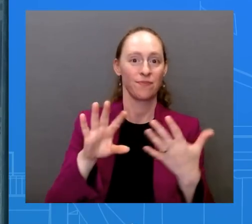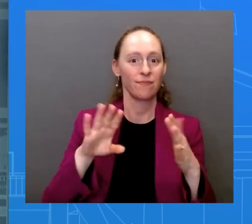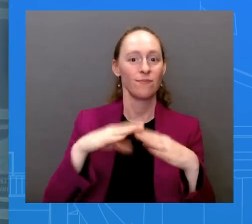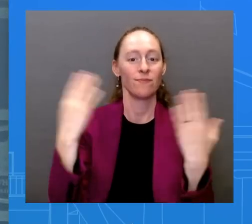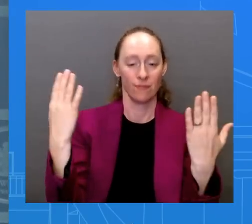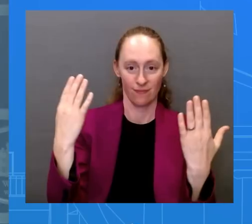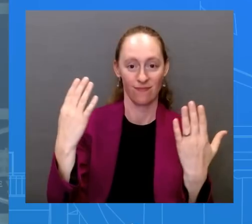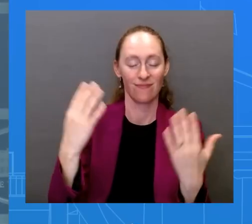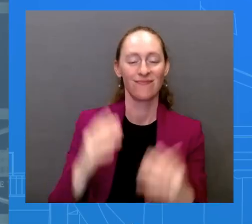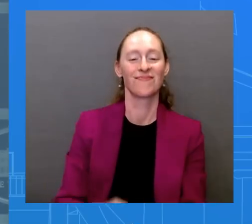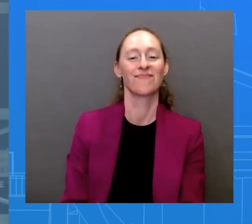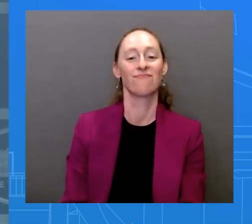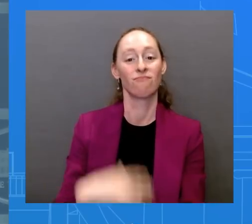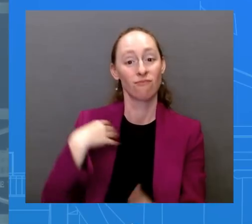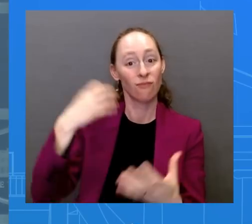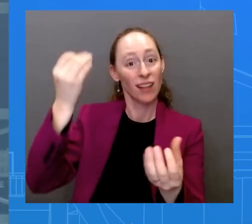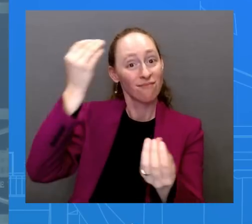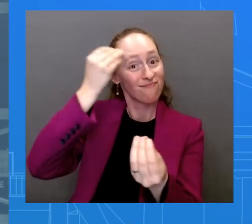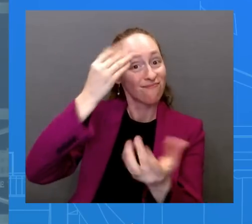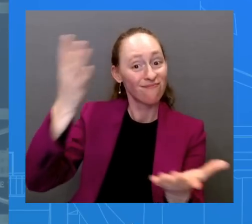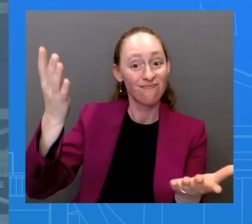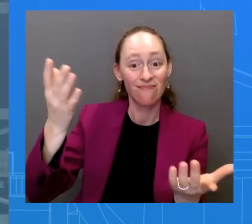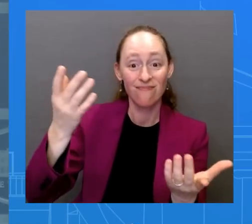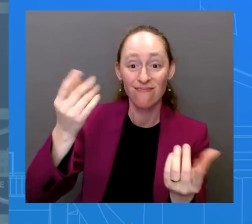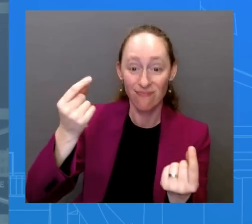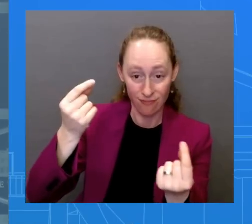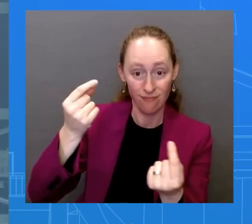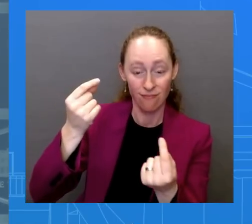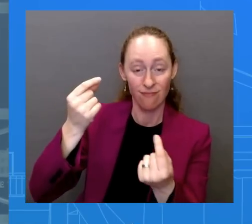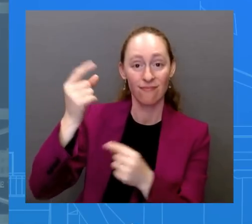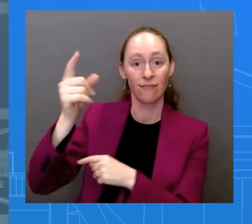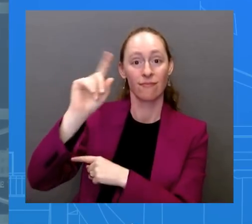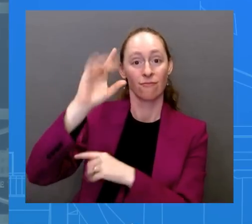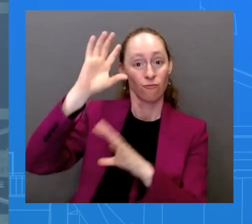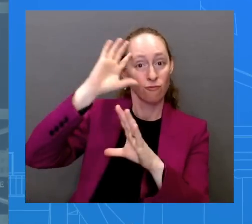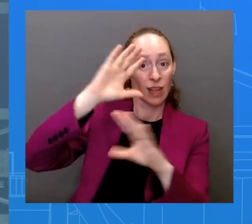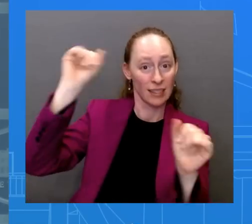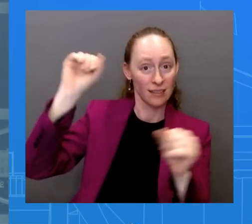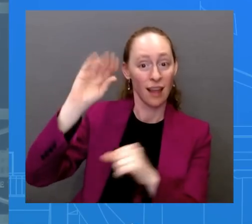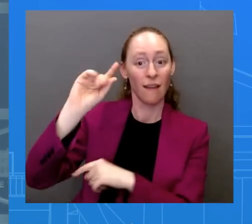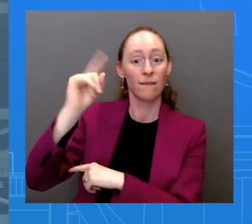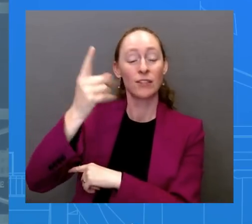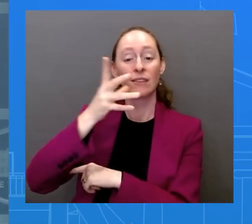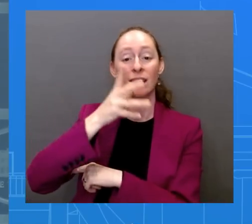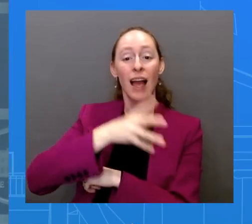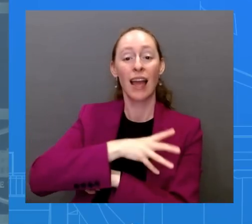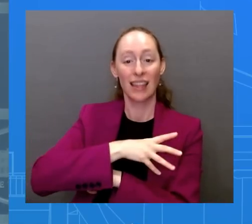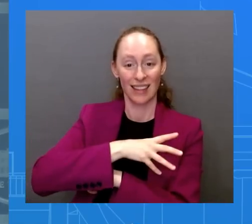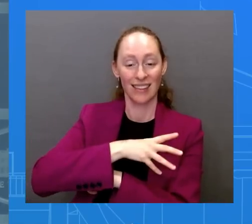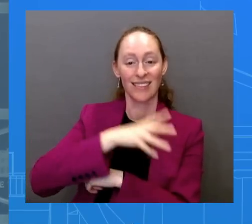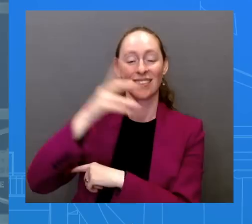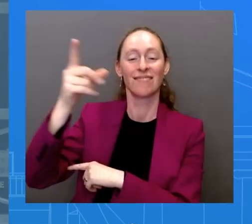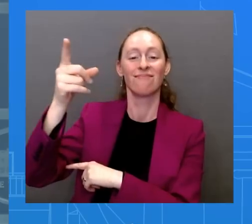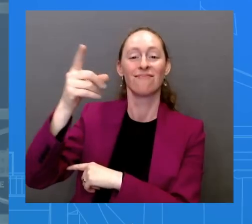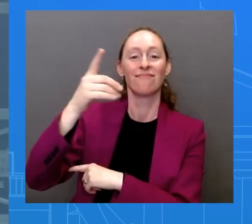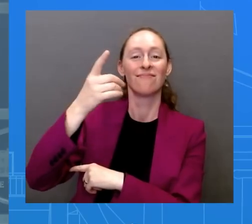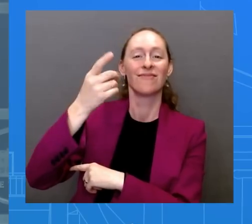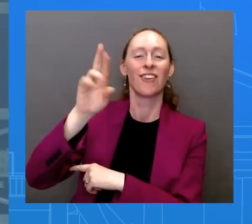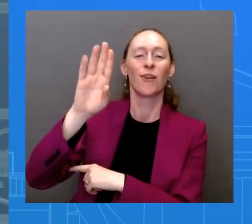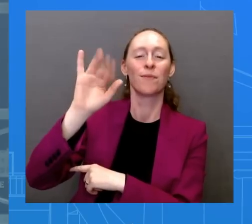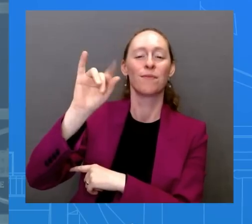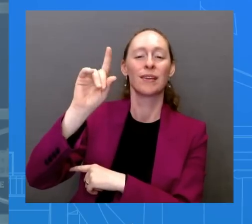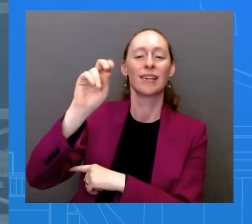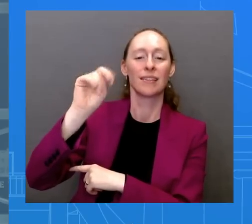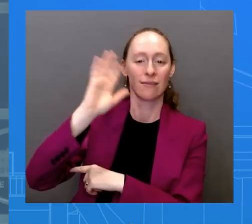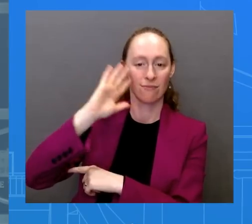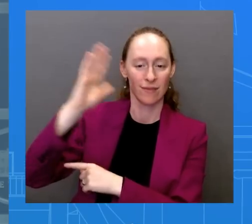and First Lady Dr. Biden will host President Emmanuel Macron and Mrs. Brigitte Macron of France for a